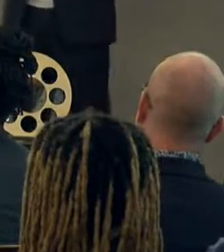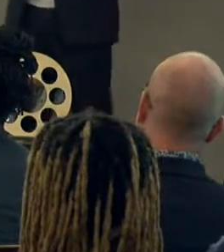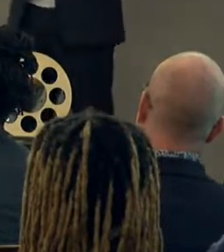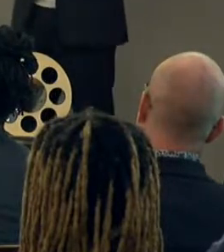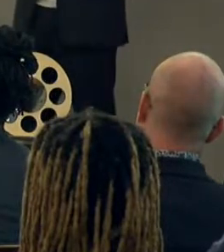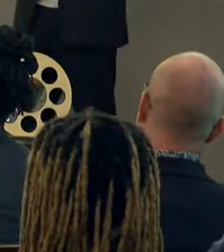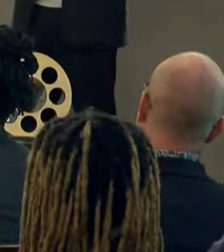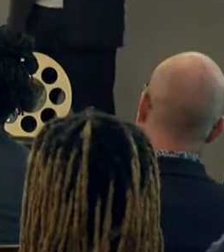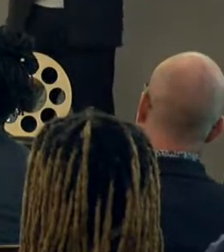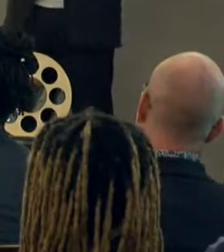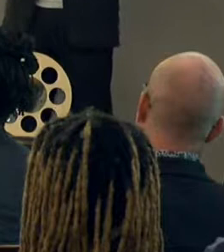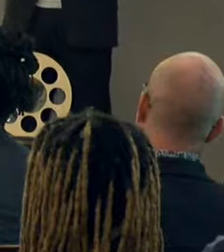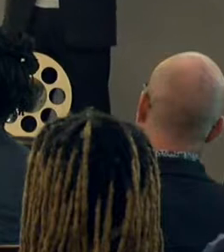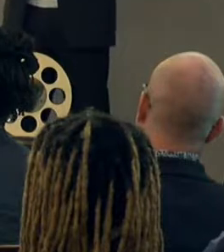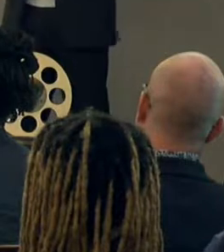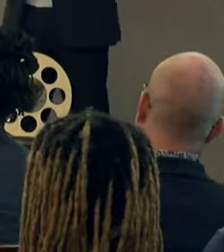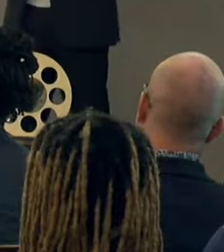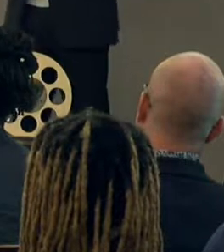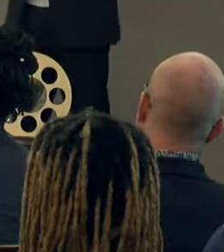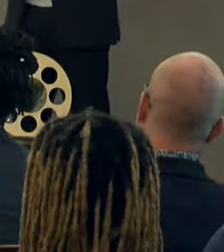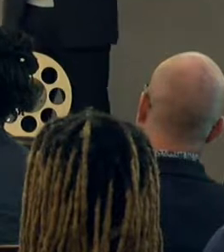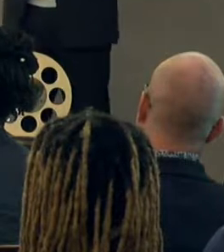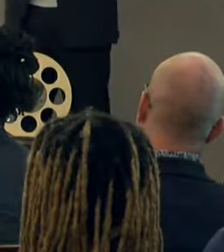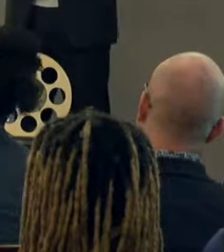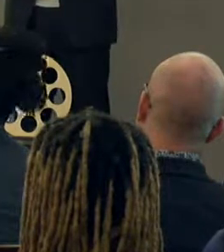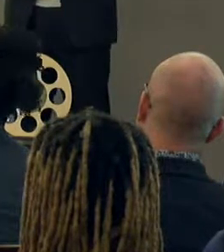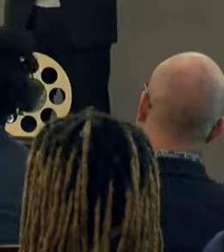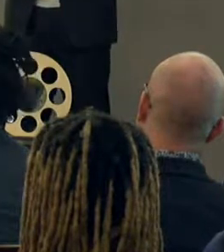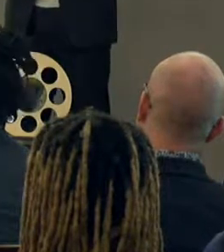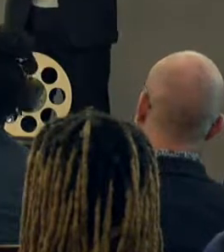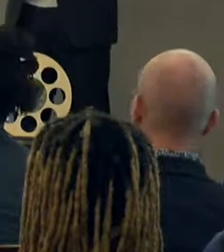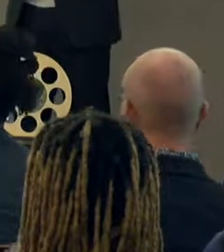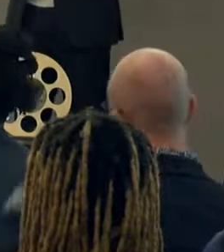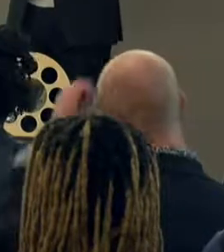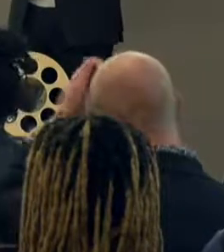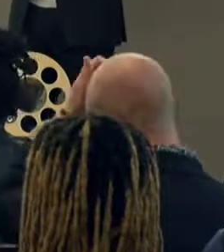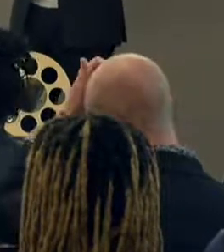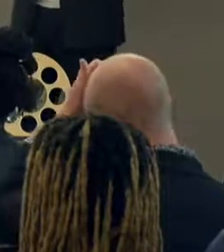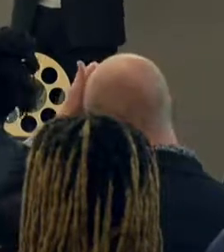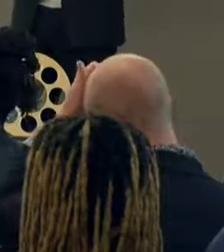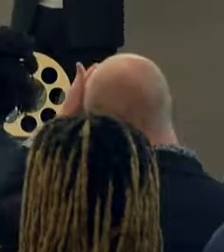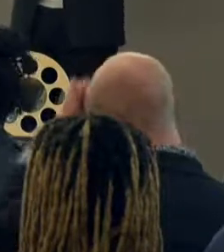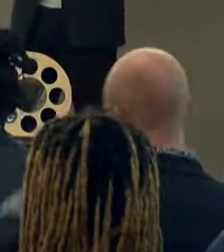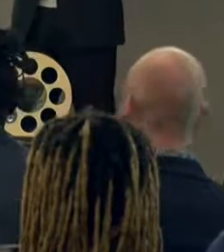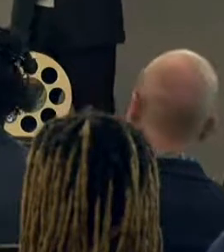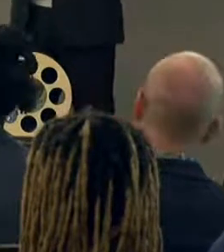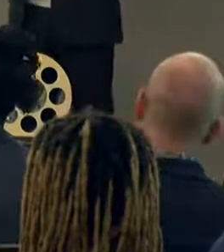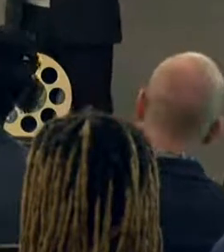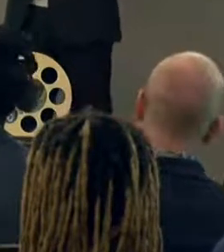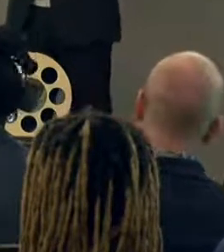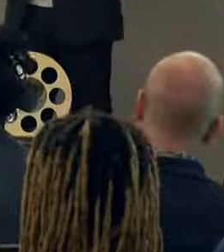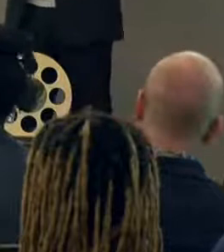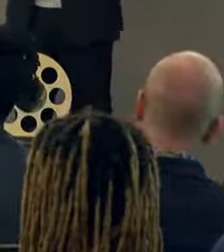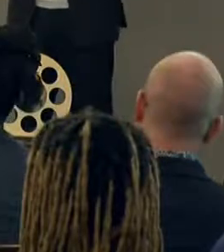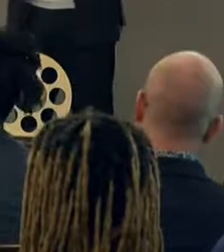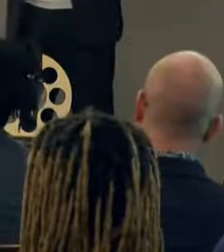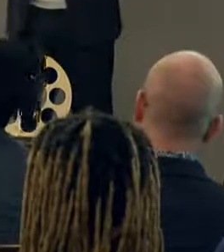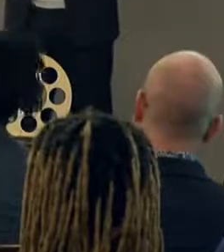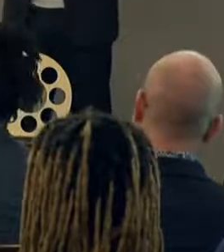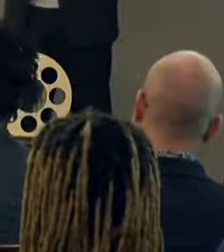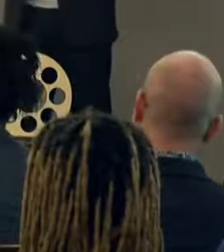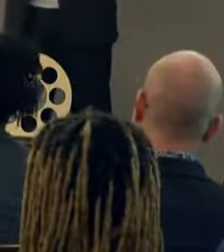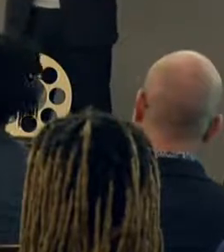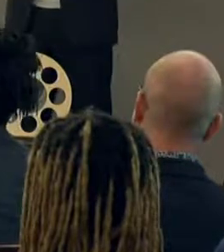didn't even think of having hosts that were black for BET France. And the response was like, of course, very